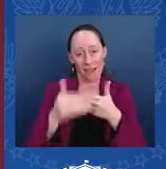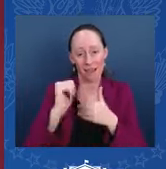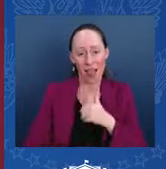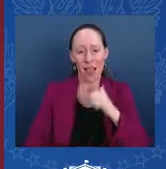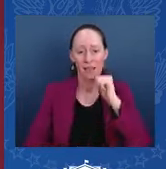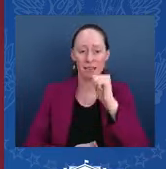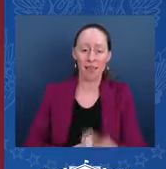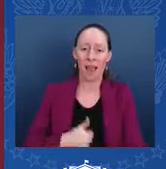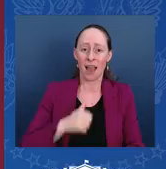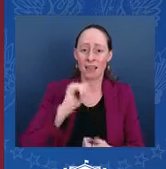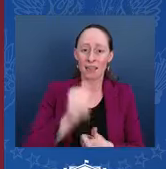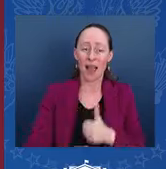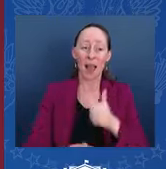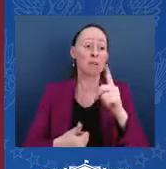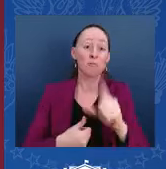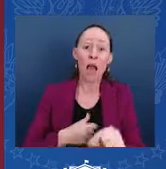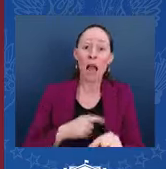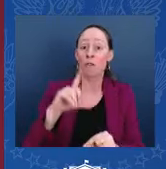Every one.